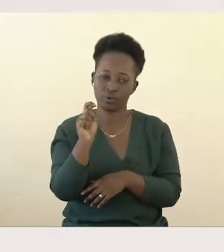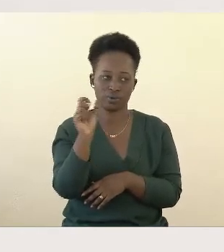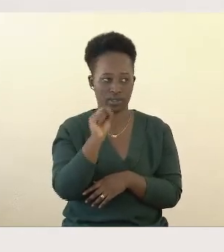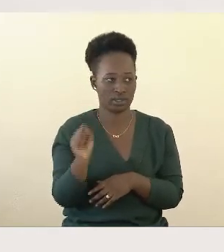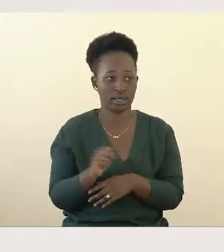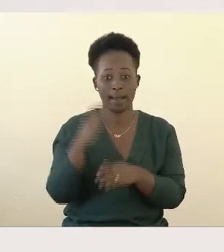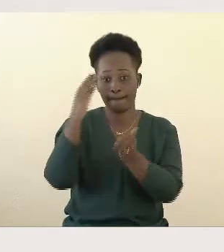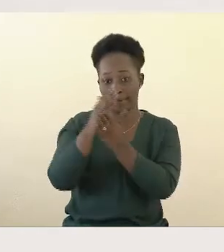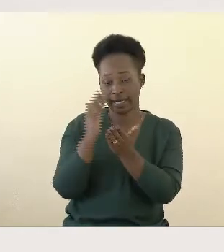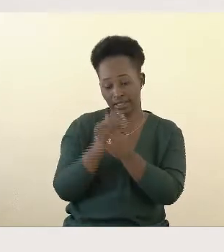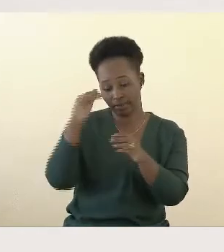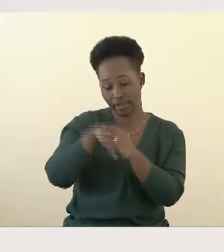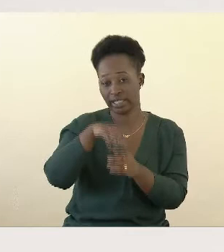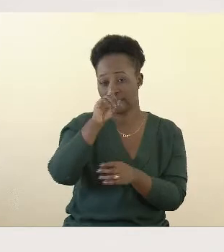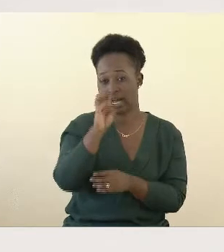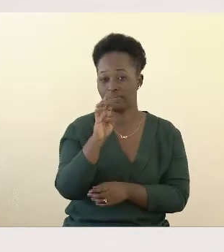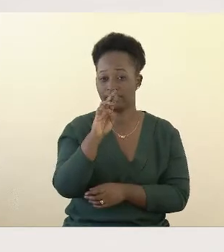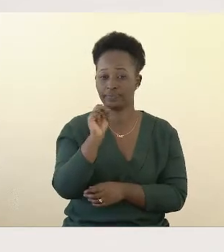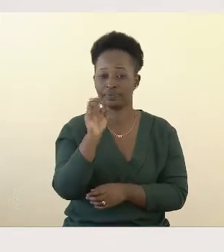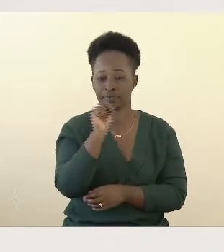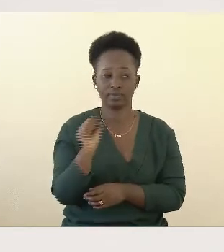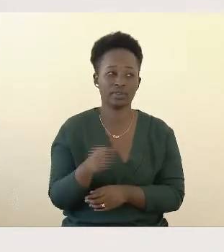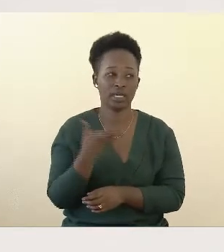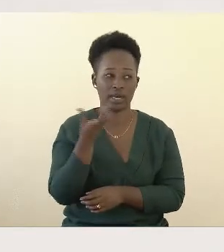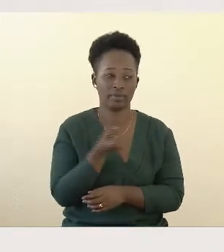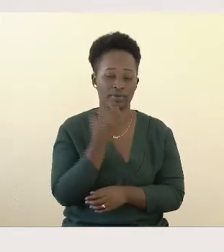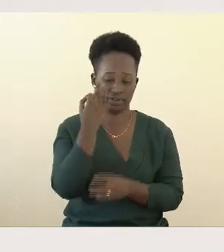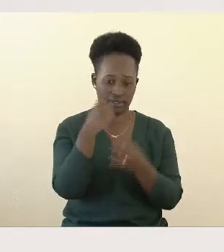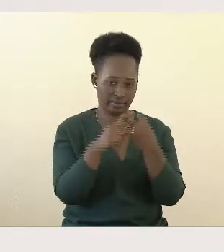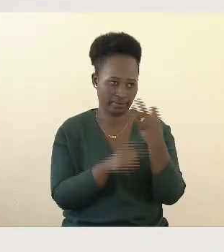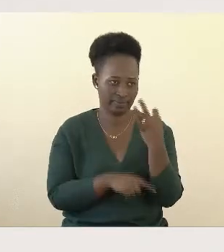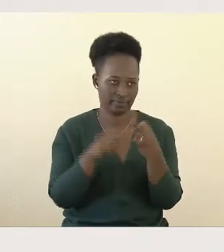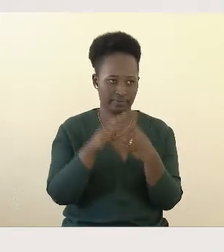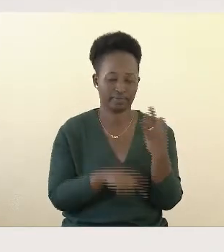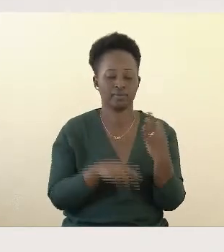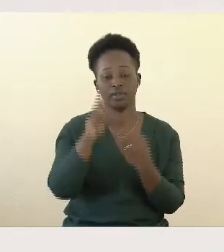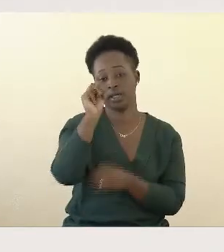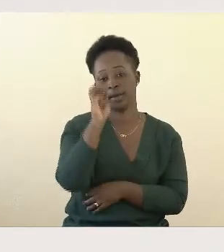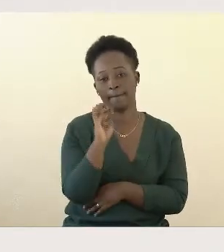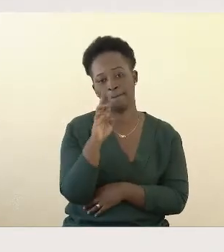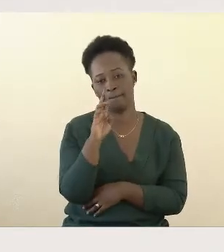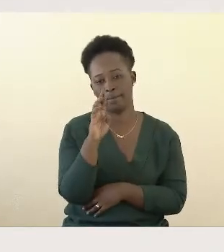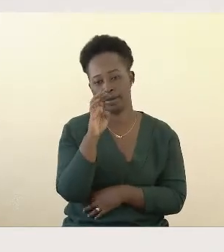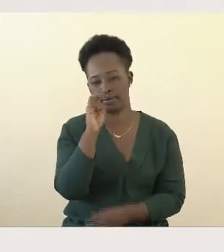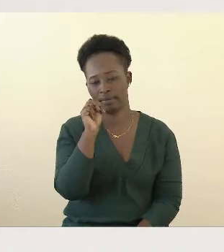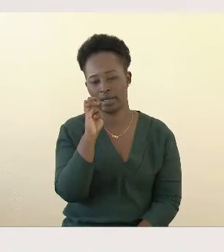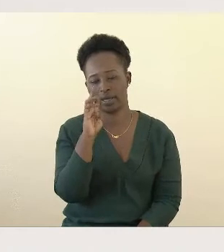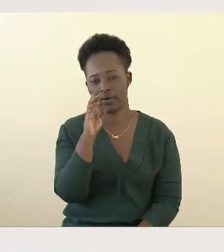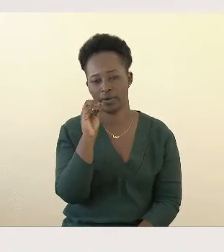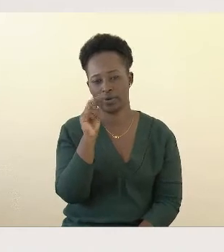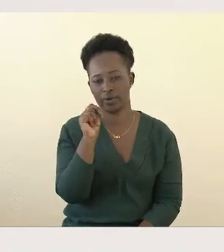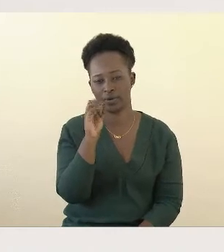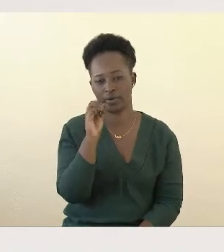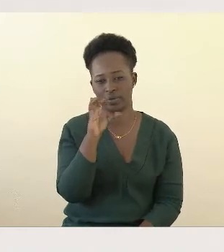three. We start from the sweat pore. We have melanocytes. We have the sensory